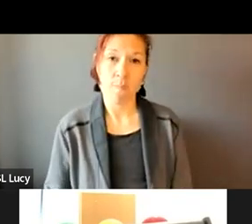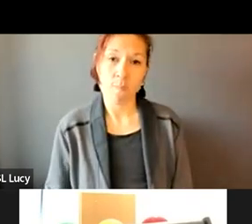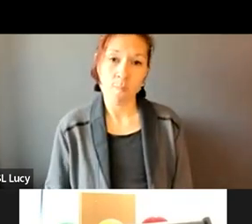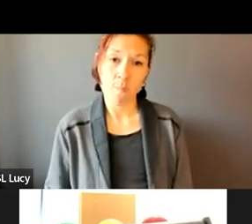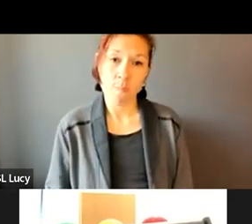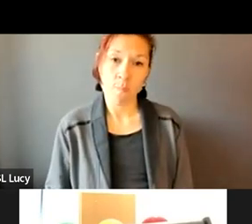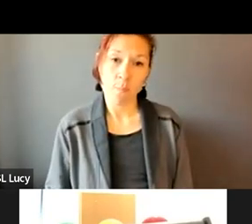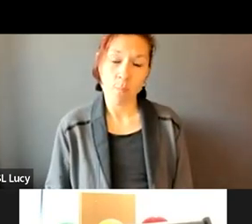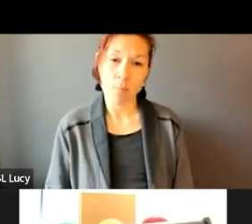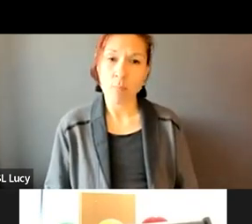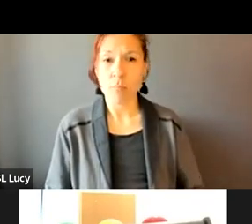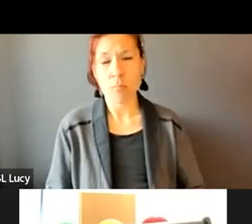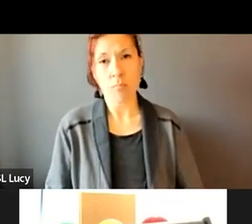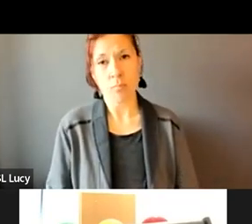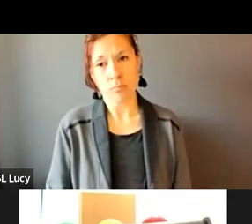is